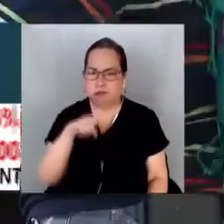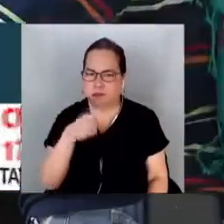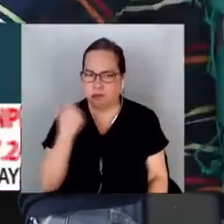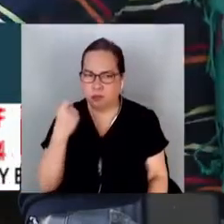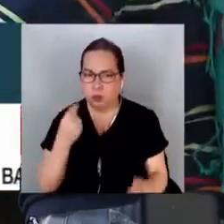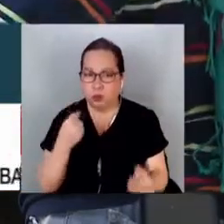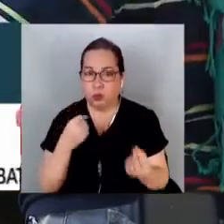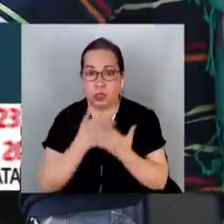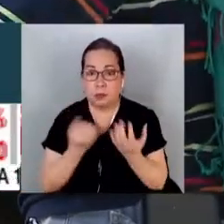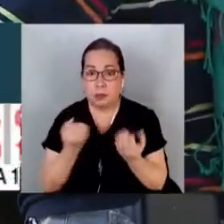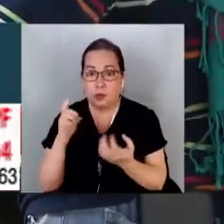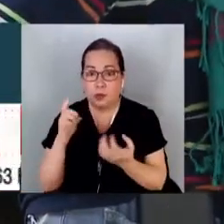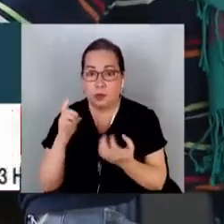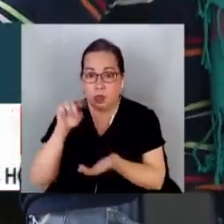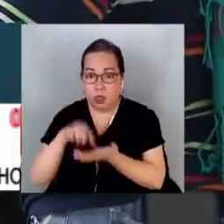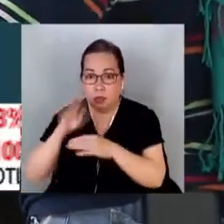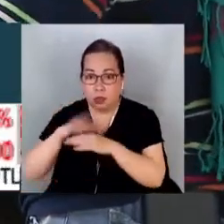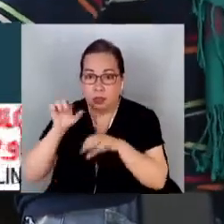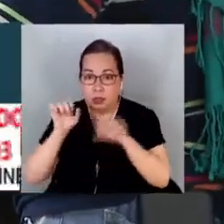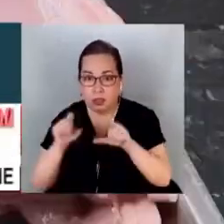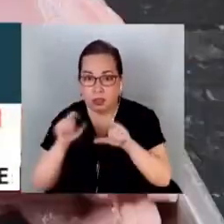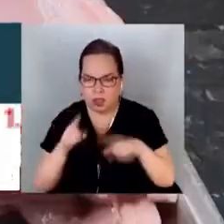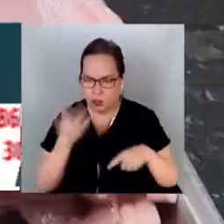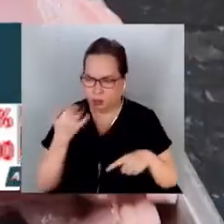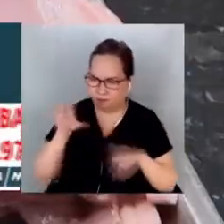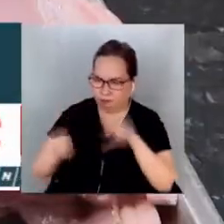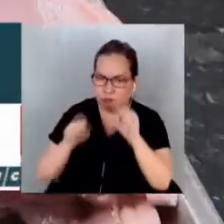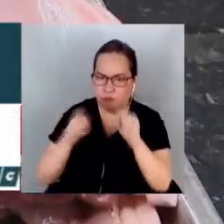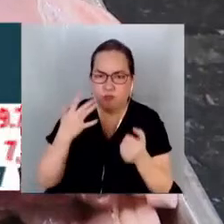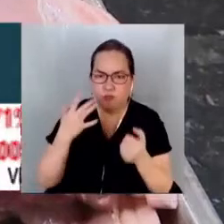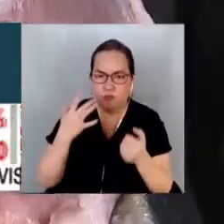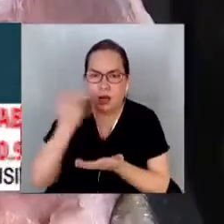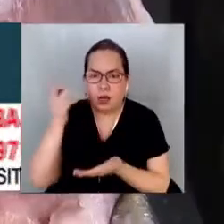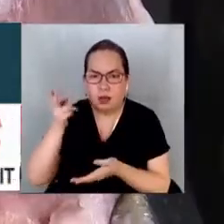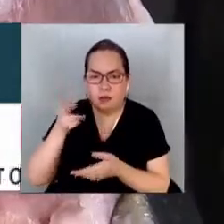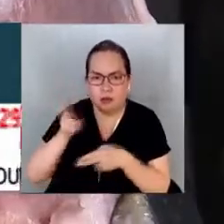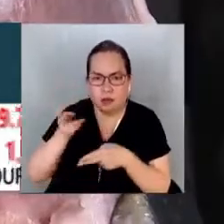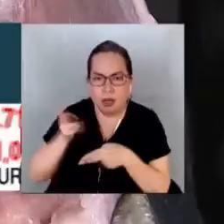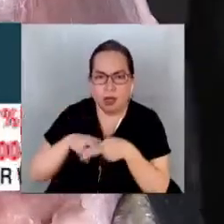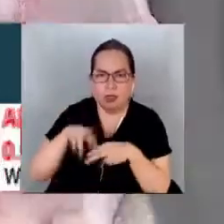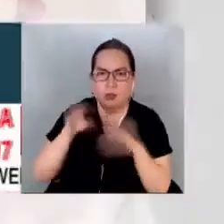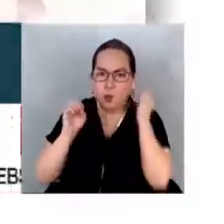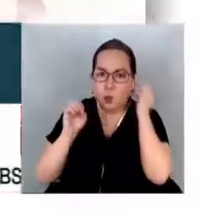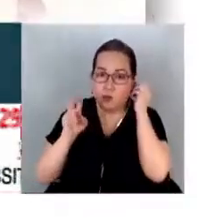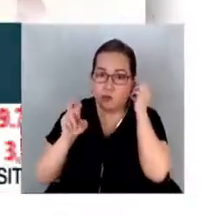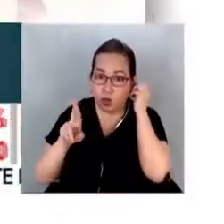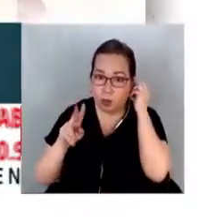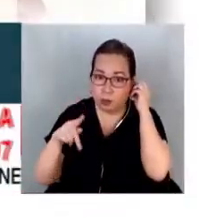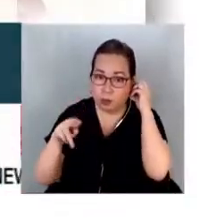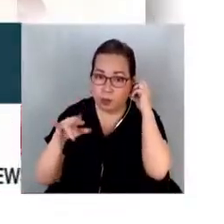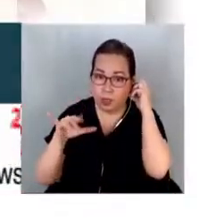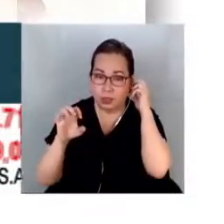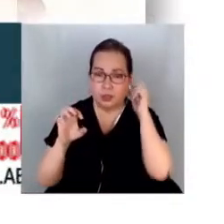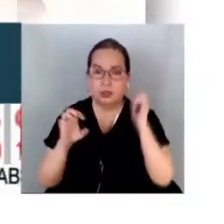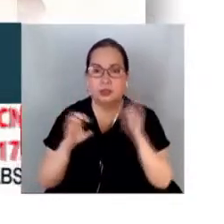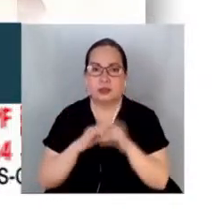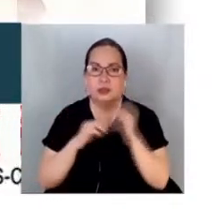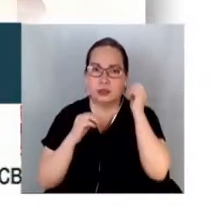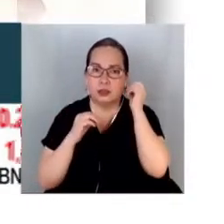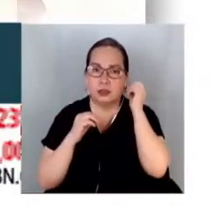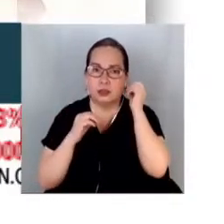for overpricing. The agencies are also looking at making overpricing traders accountable. It's a range of